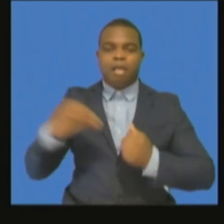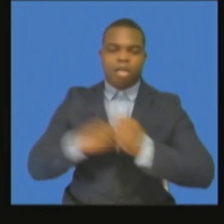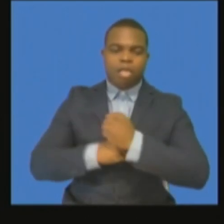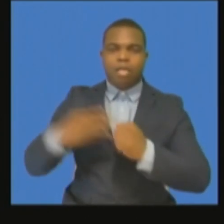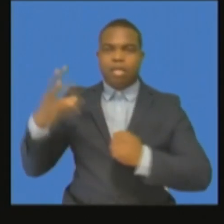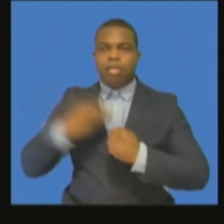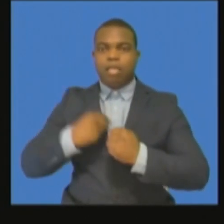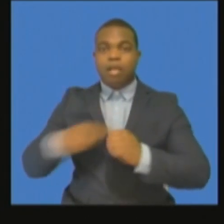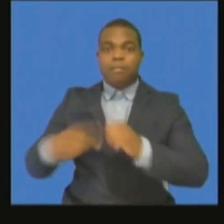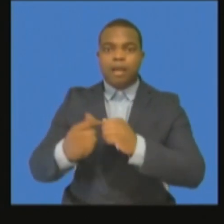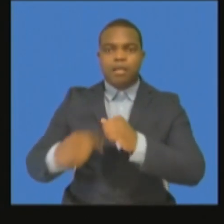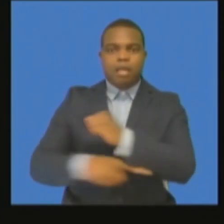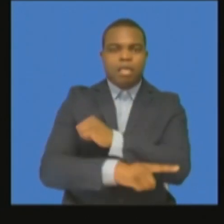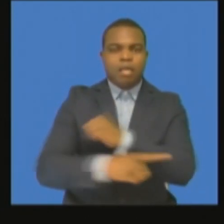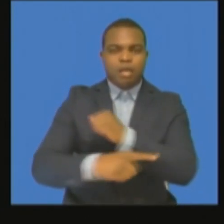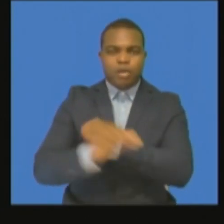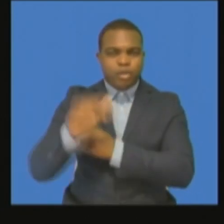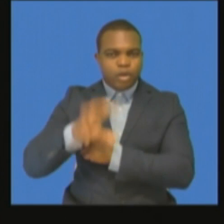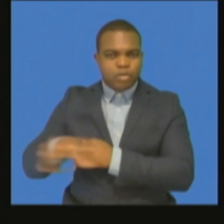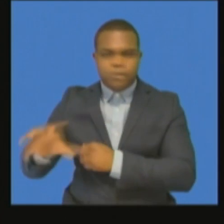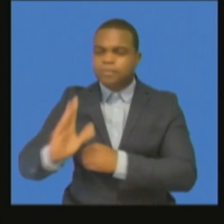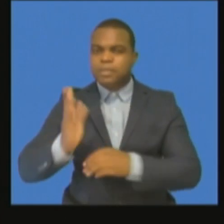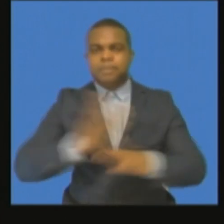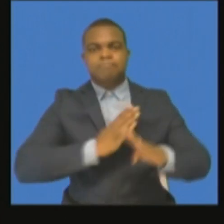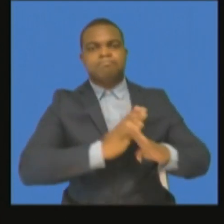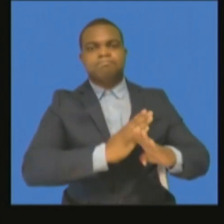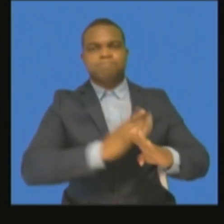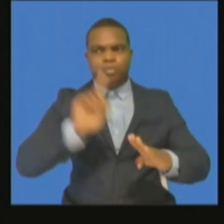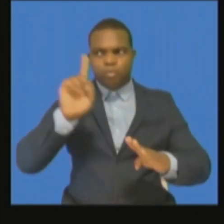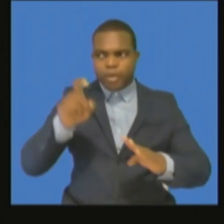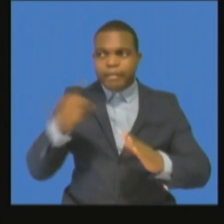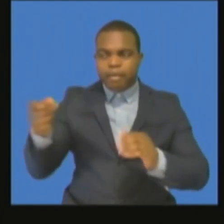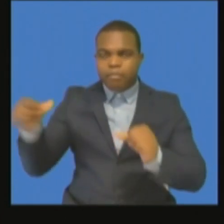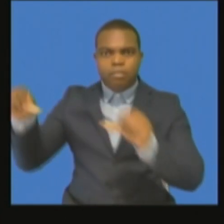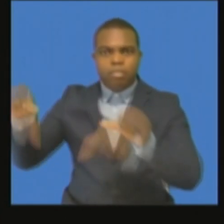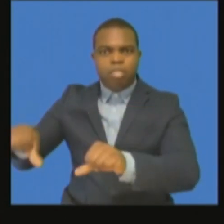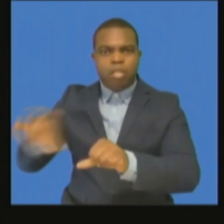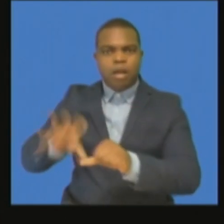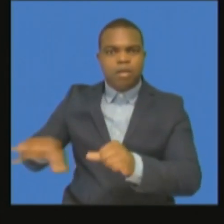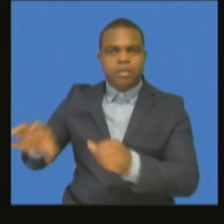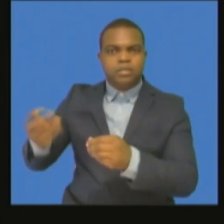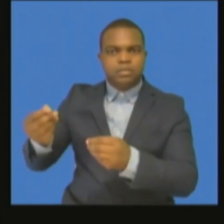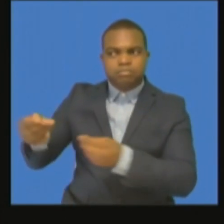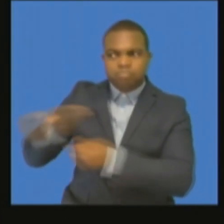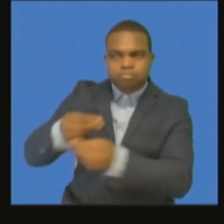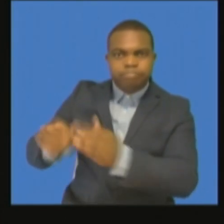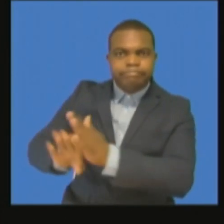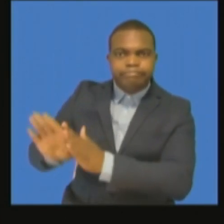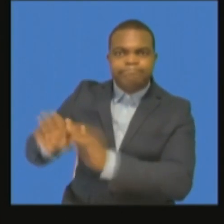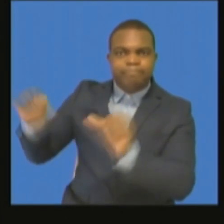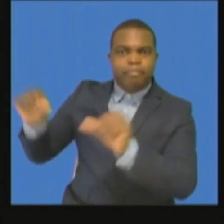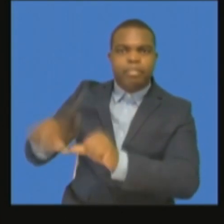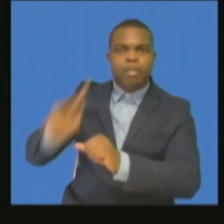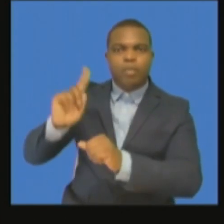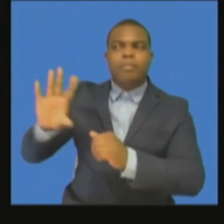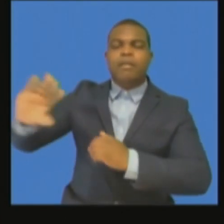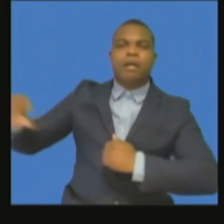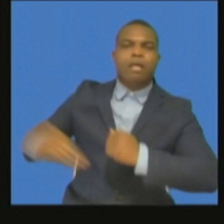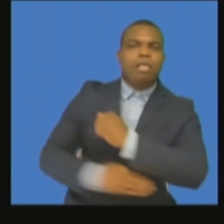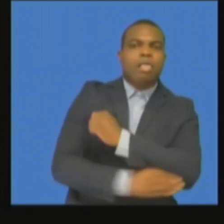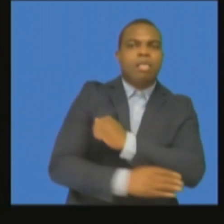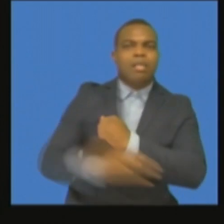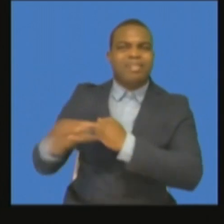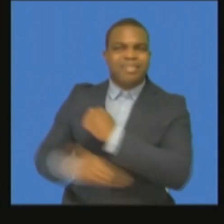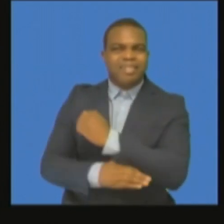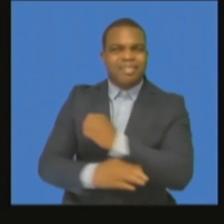General Assembly approved the important resolution on the promotion of inclusive and effective international tax cooperation at the